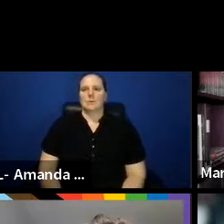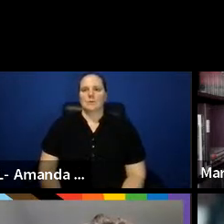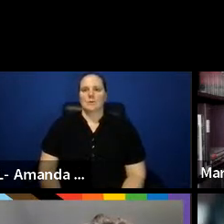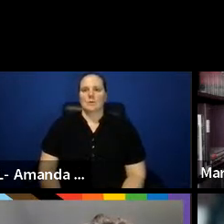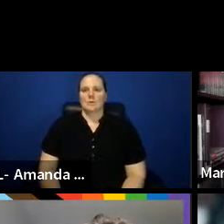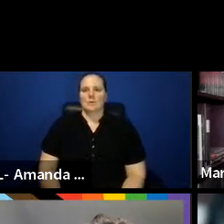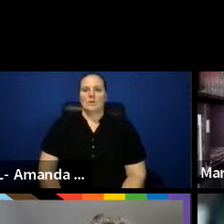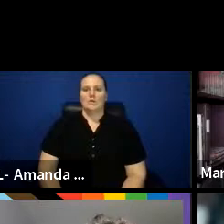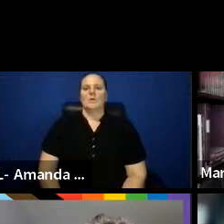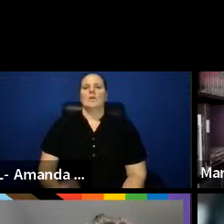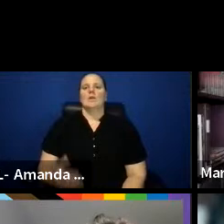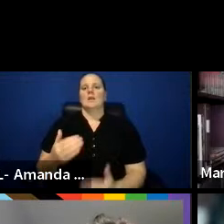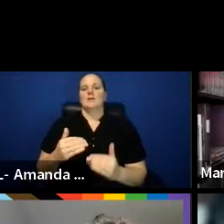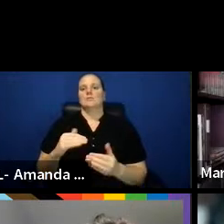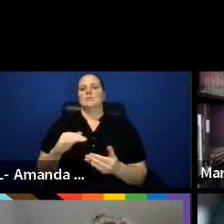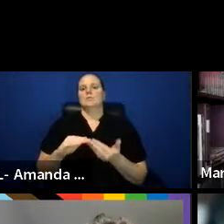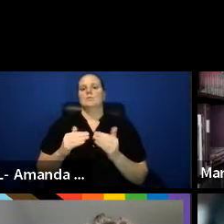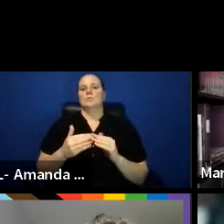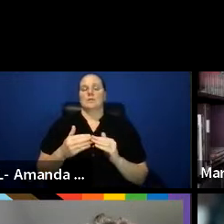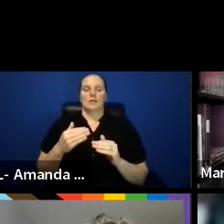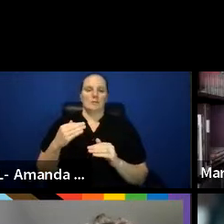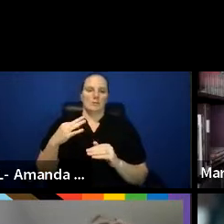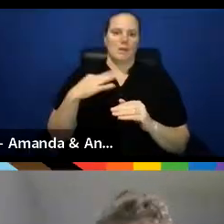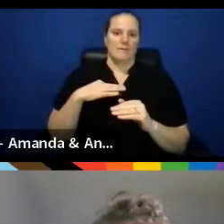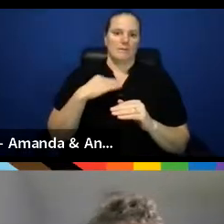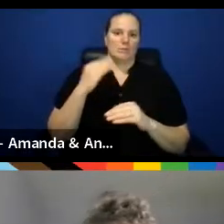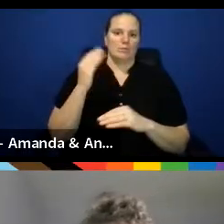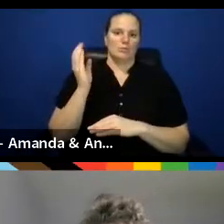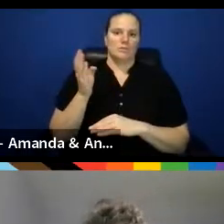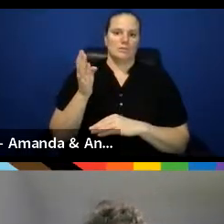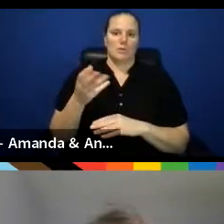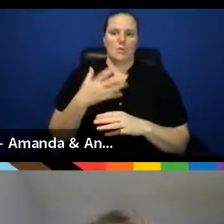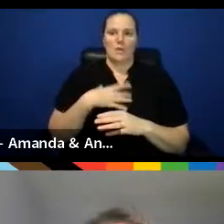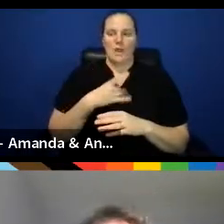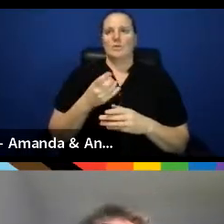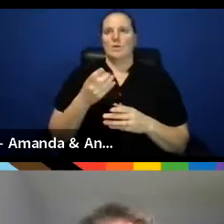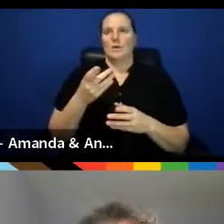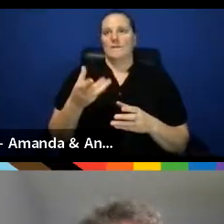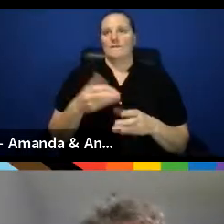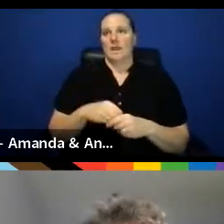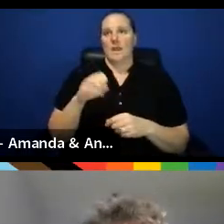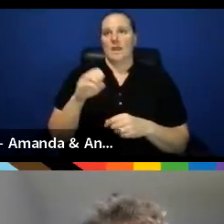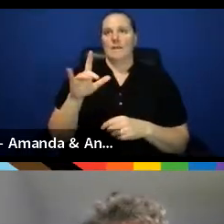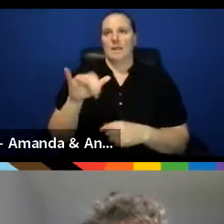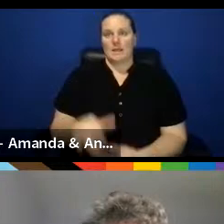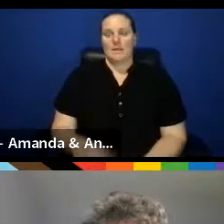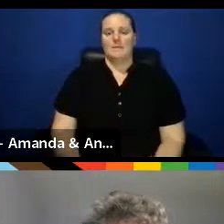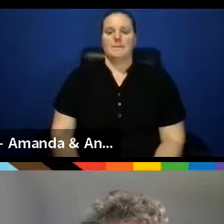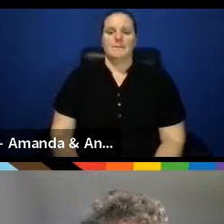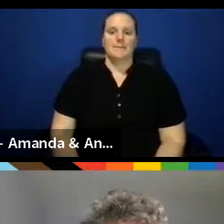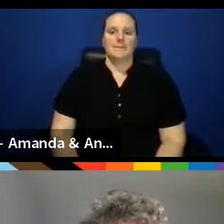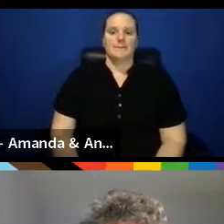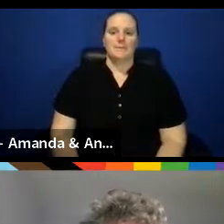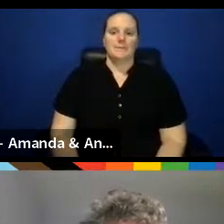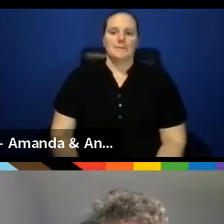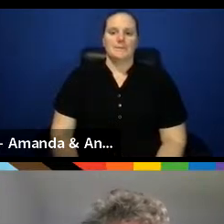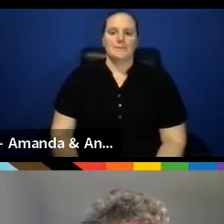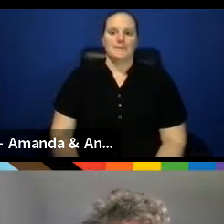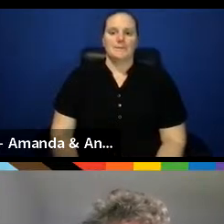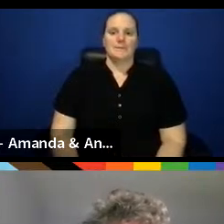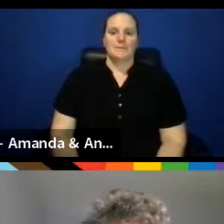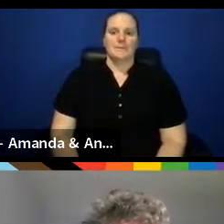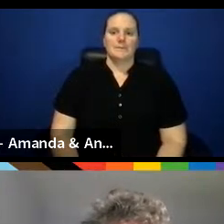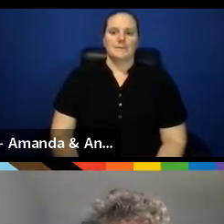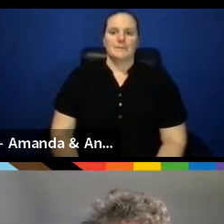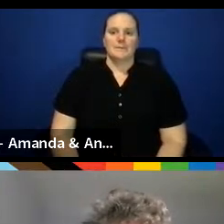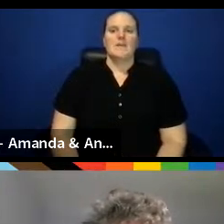to our community benefits presentation. I'd love to invite Emily to step forward, as well as Shannon,